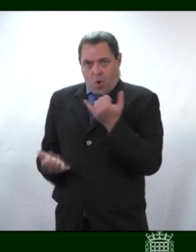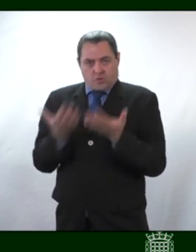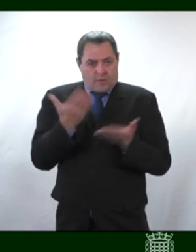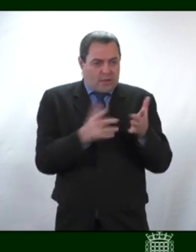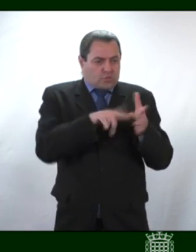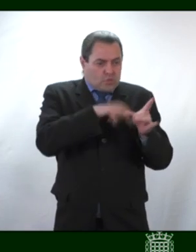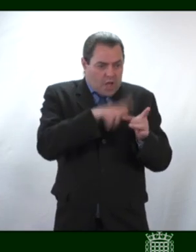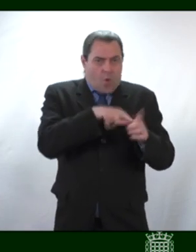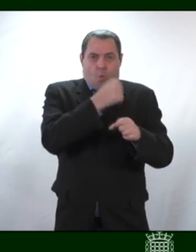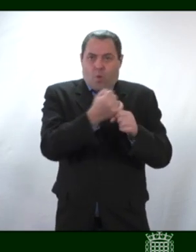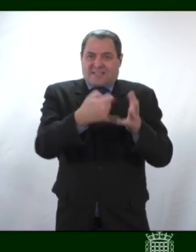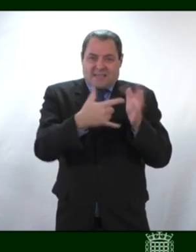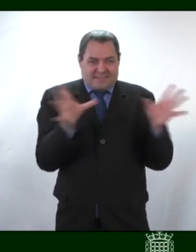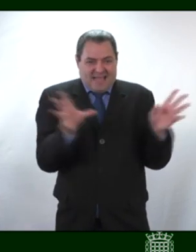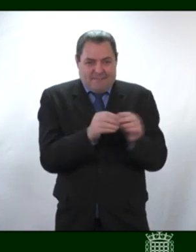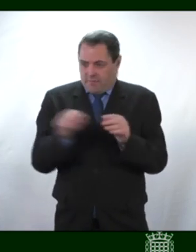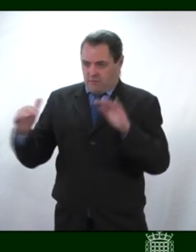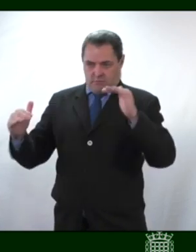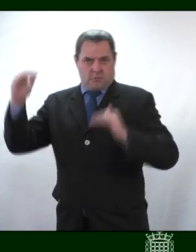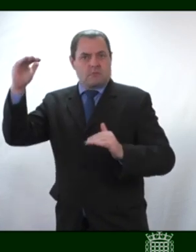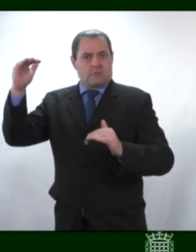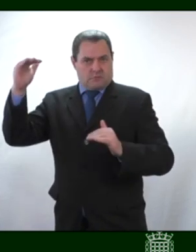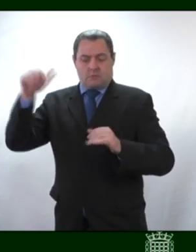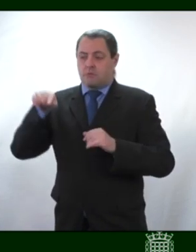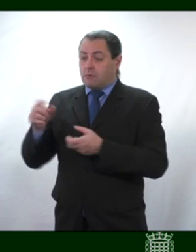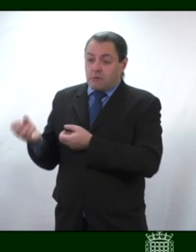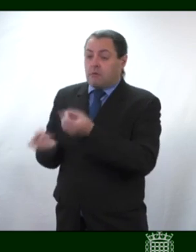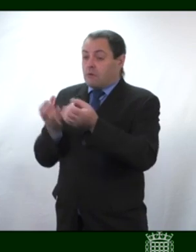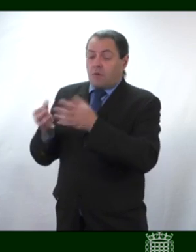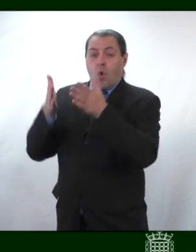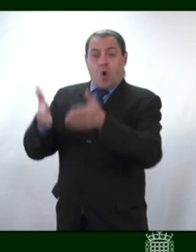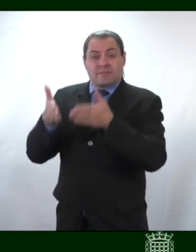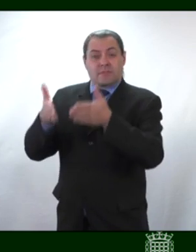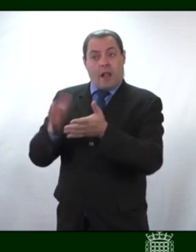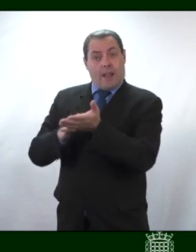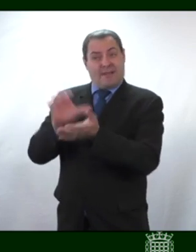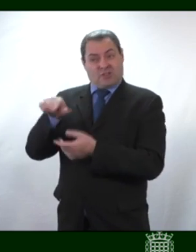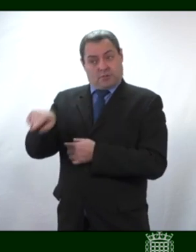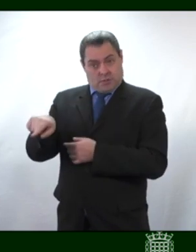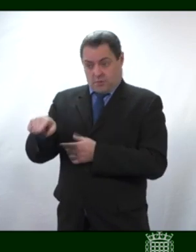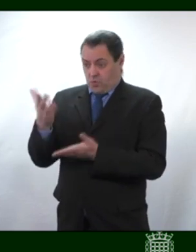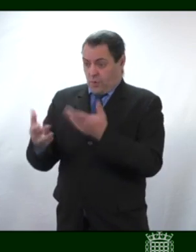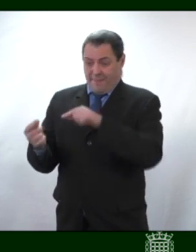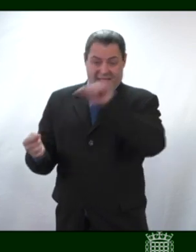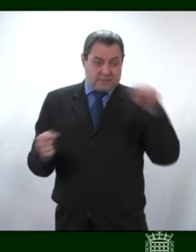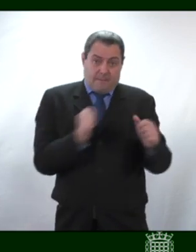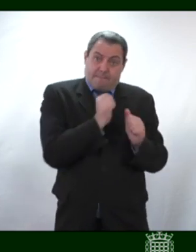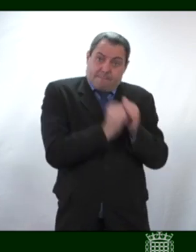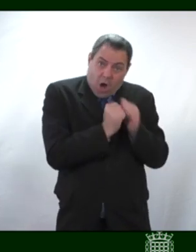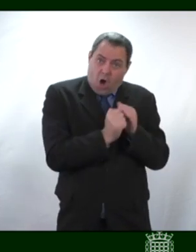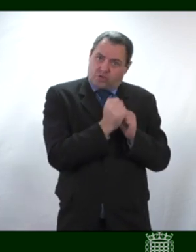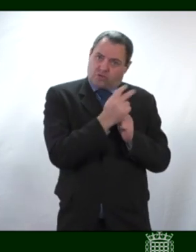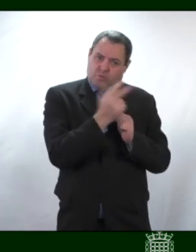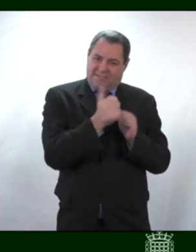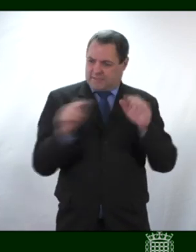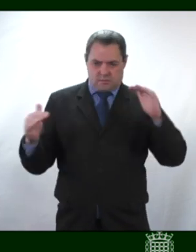The average daily hospital admissions in Greater Manchester are now higher than they were on the 26th of March. And there are now